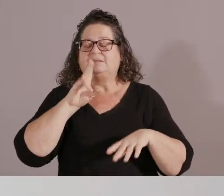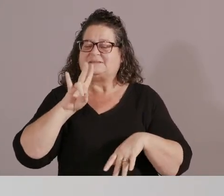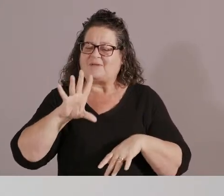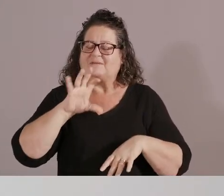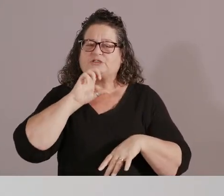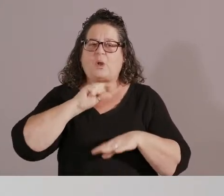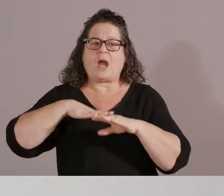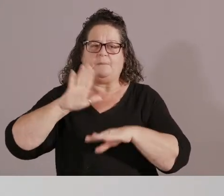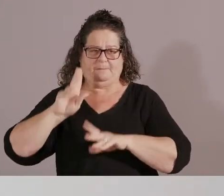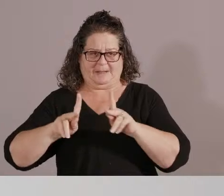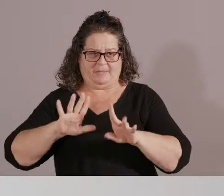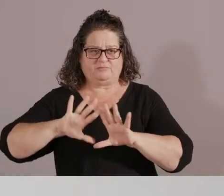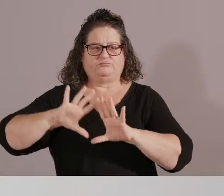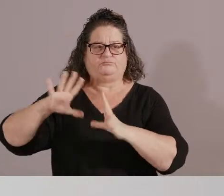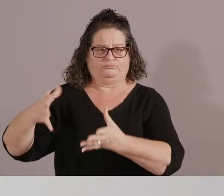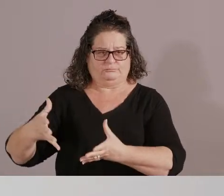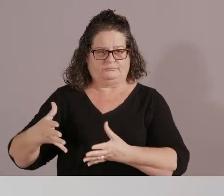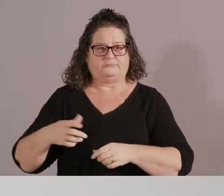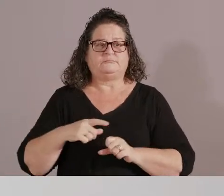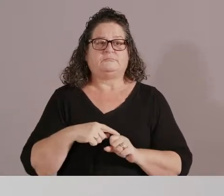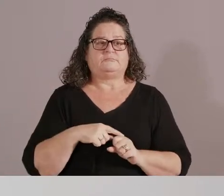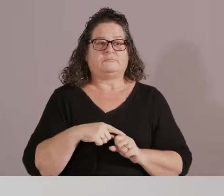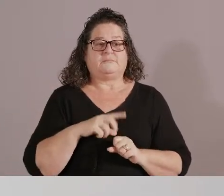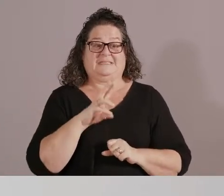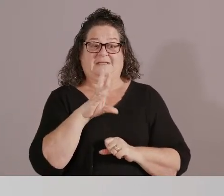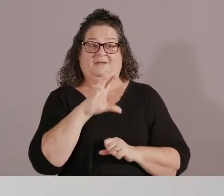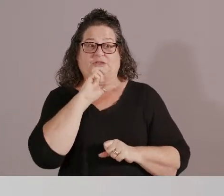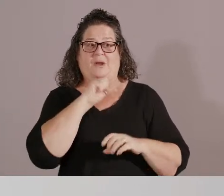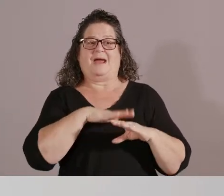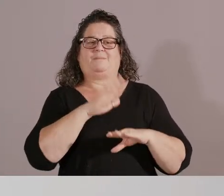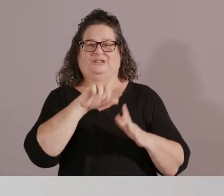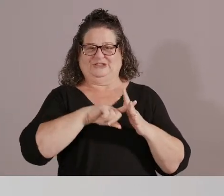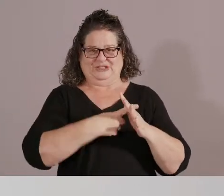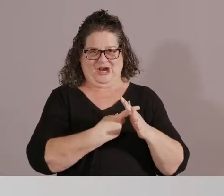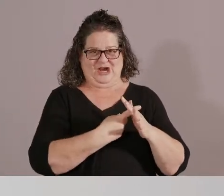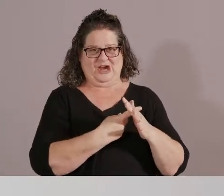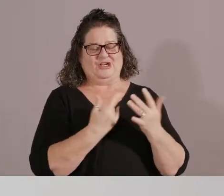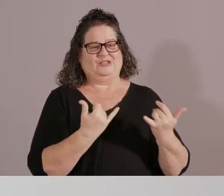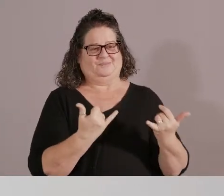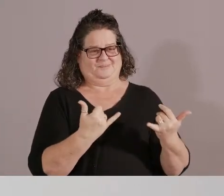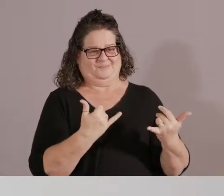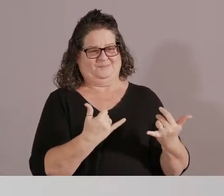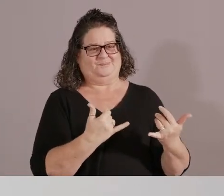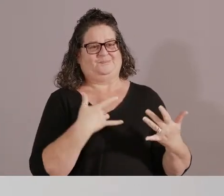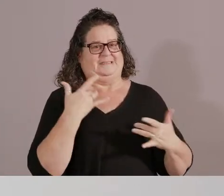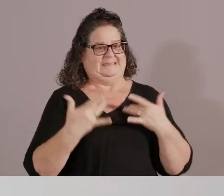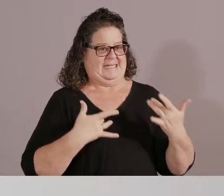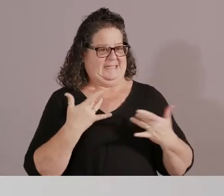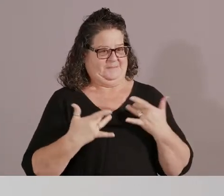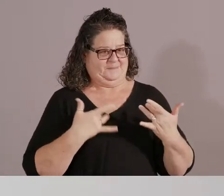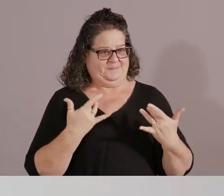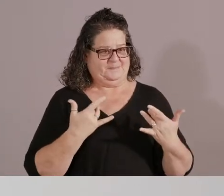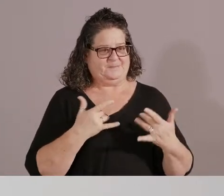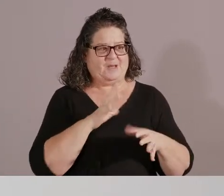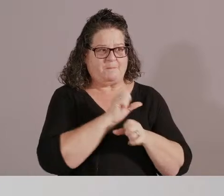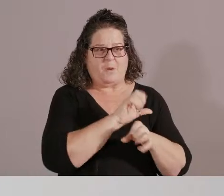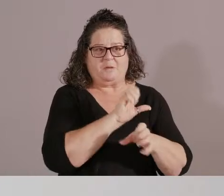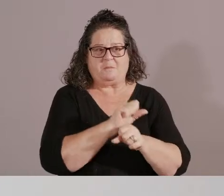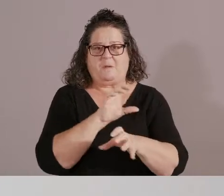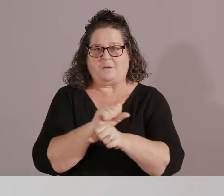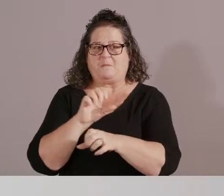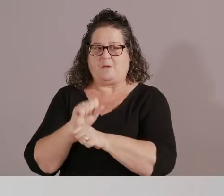of 65 within our state pod, so we're very excited about the appointments that were scheduled so that we can start serving